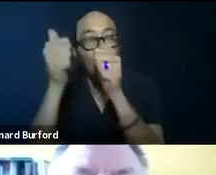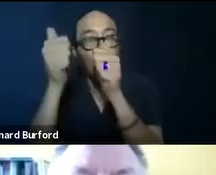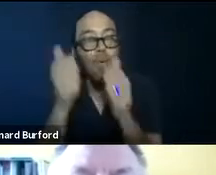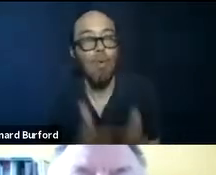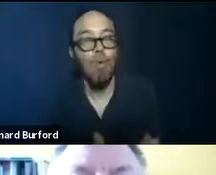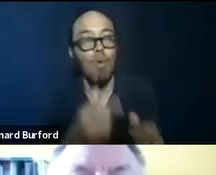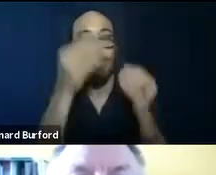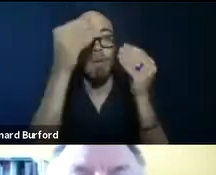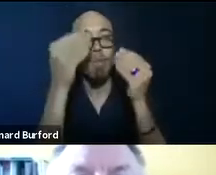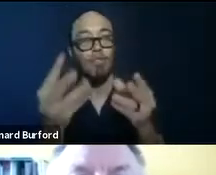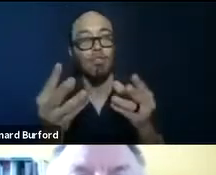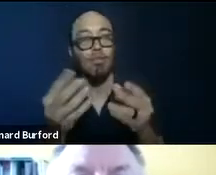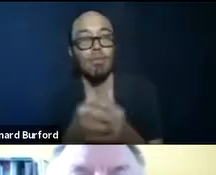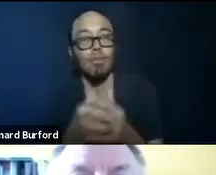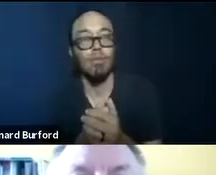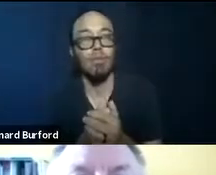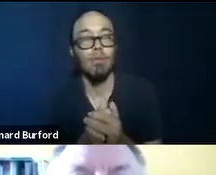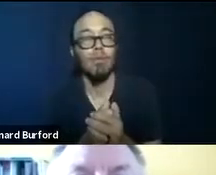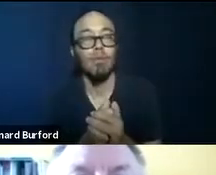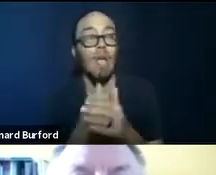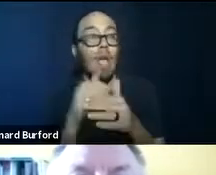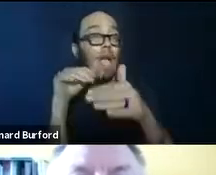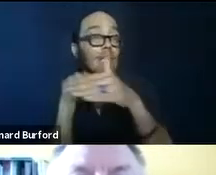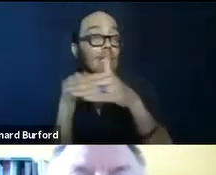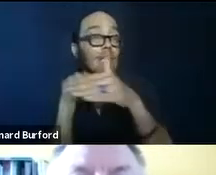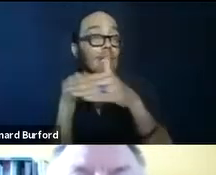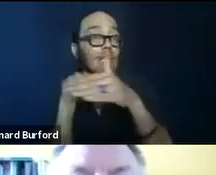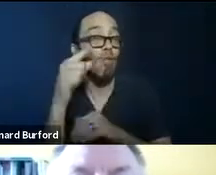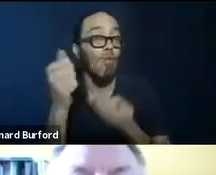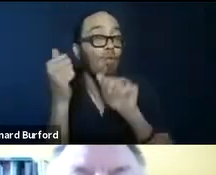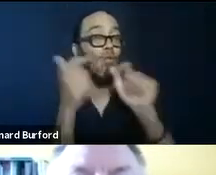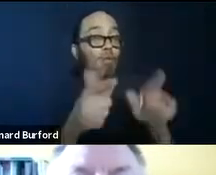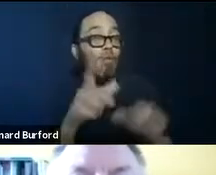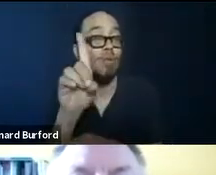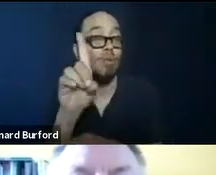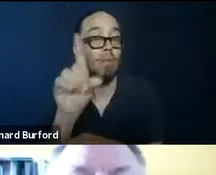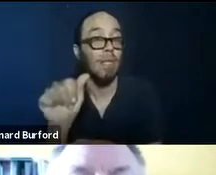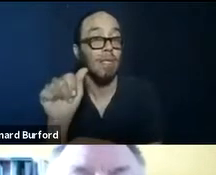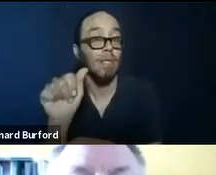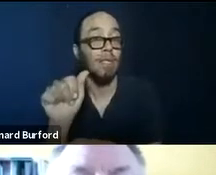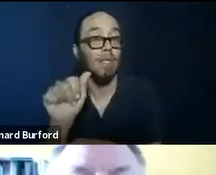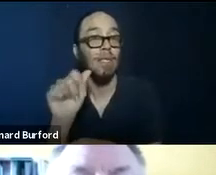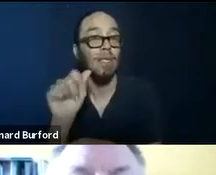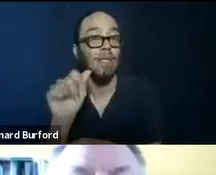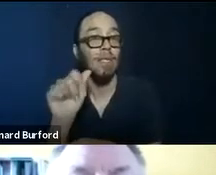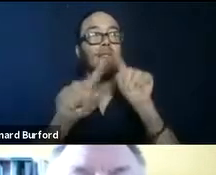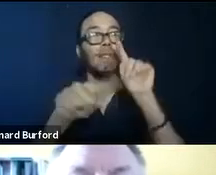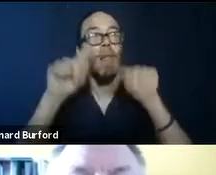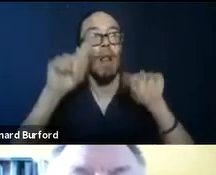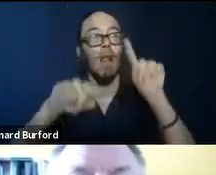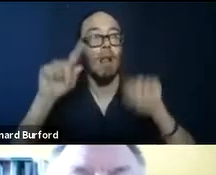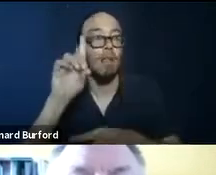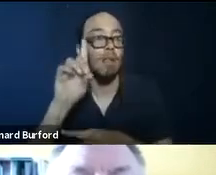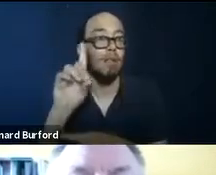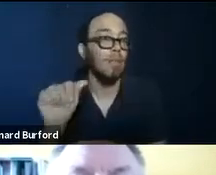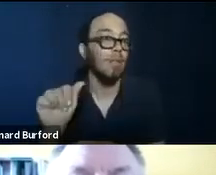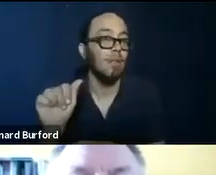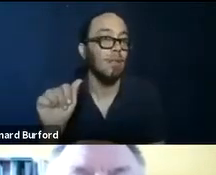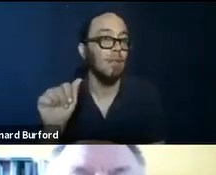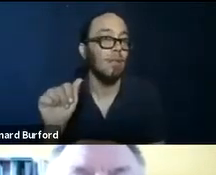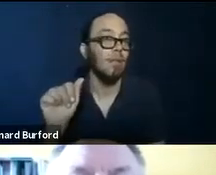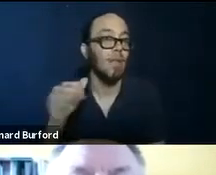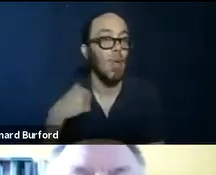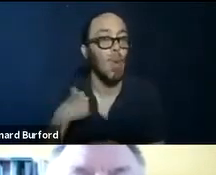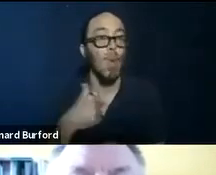information accessible for all disabilities, for all kinds of disabilities. We